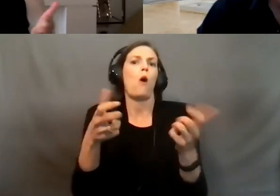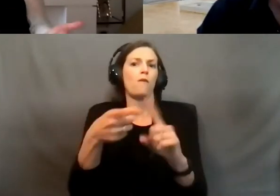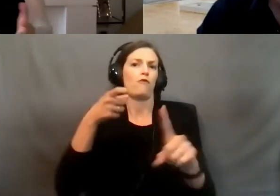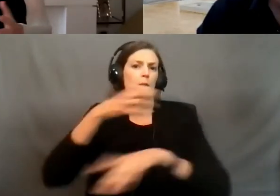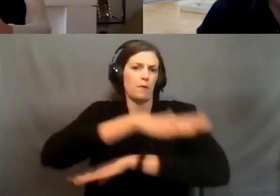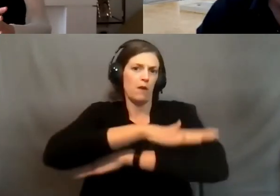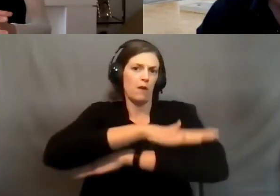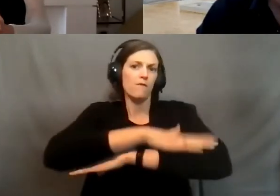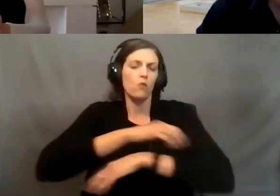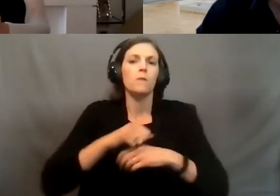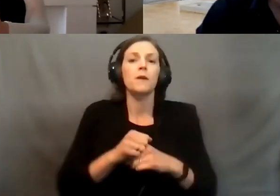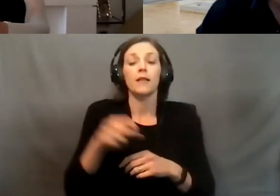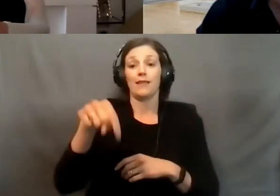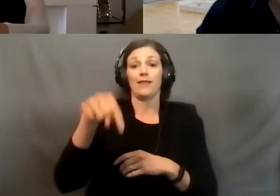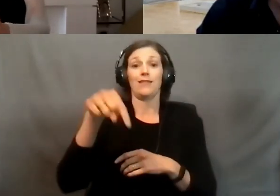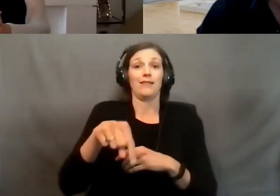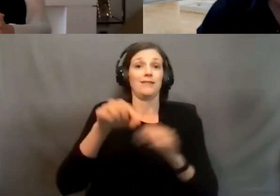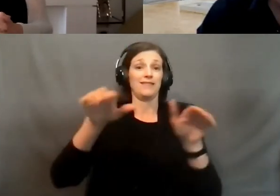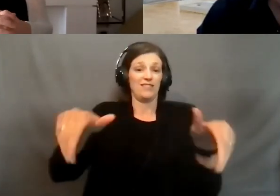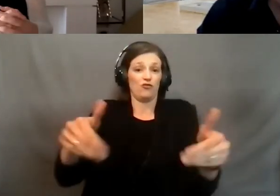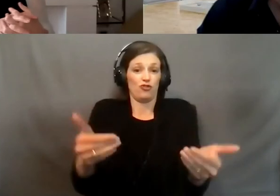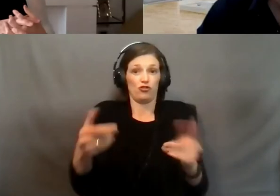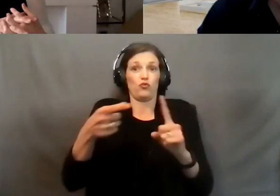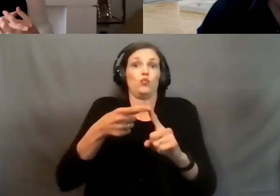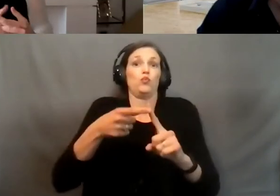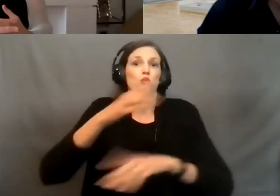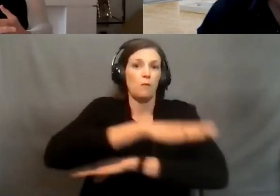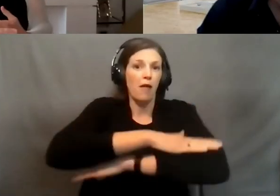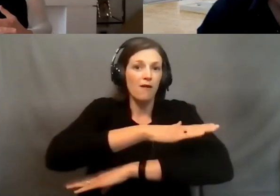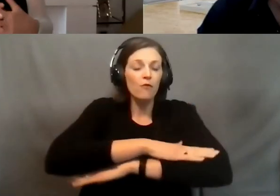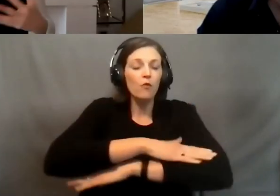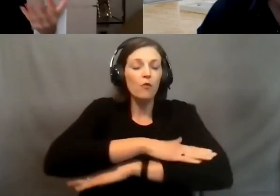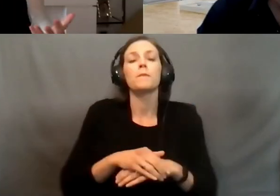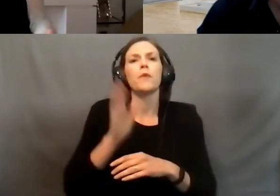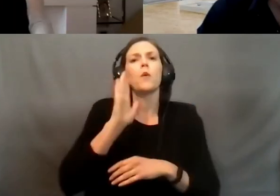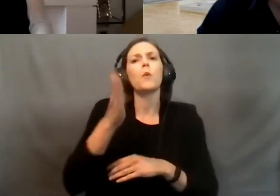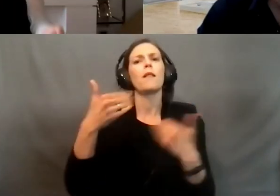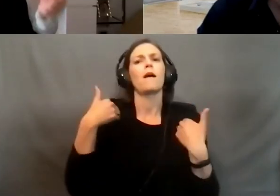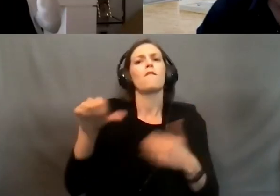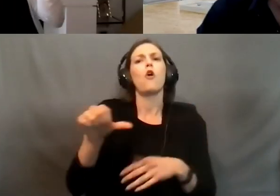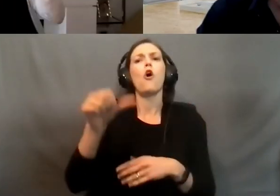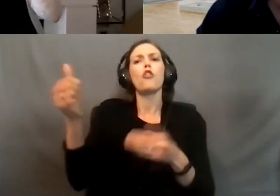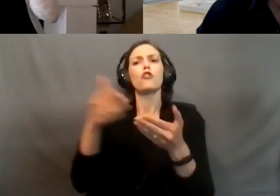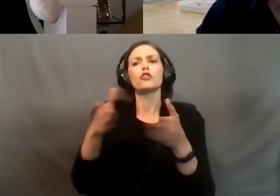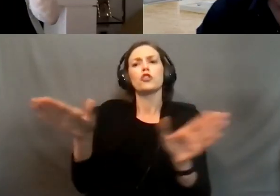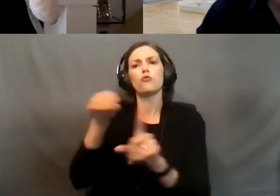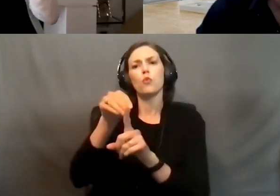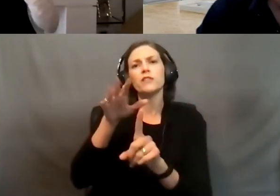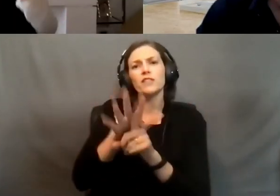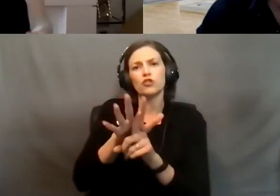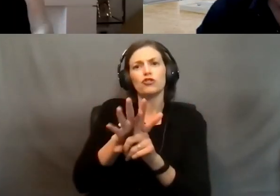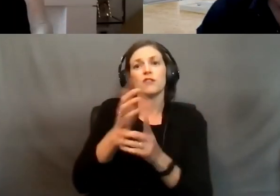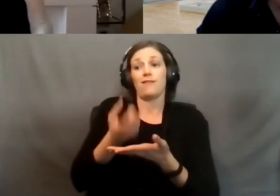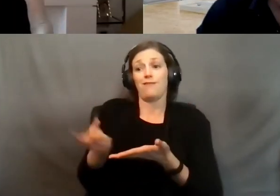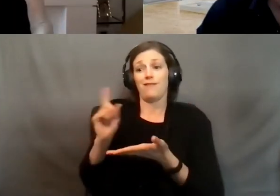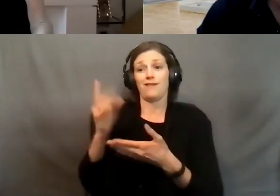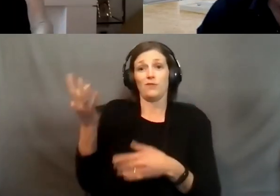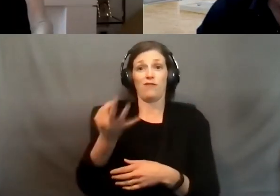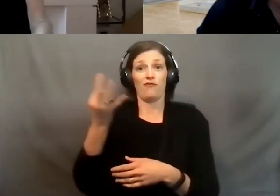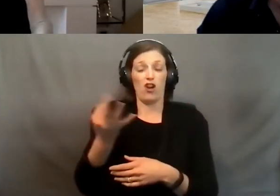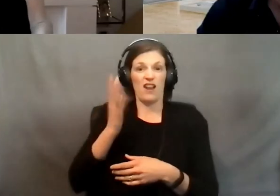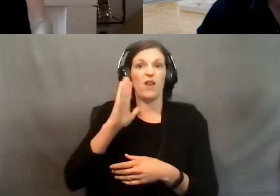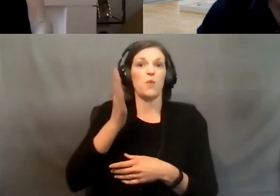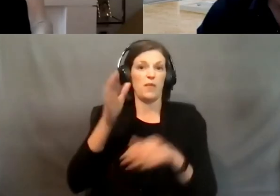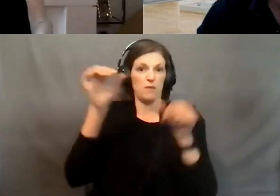an introduction to that. There will be other general orientation. We had one last Friday that will be posted later